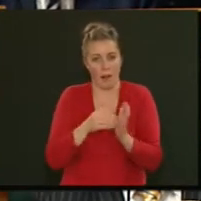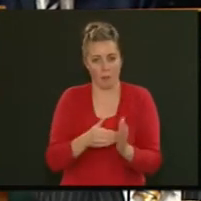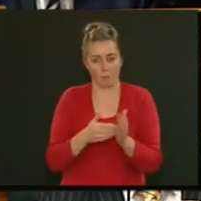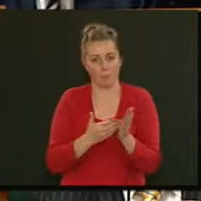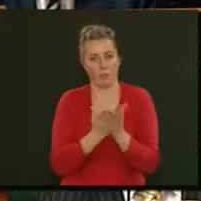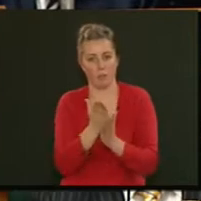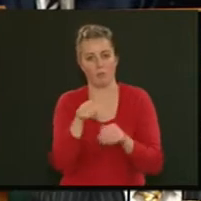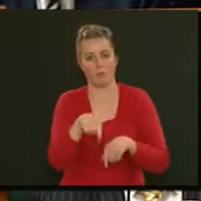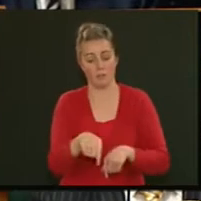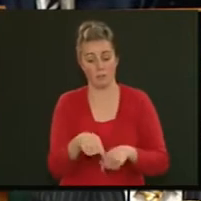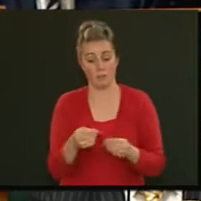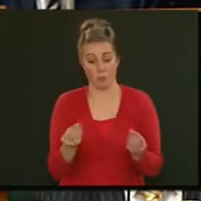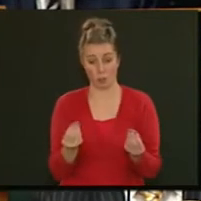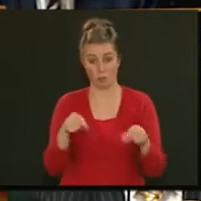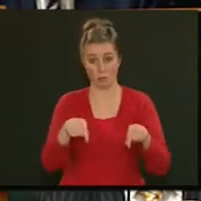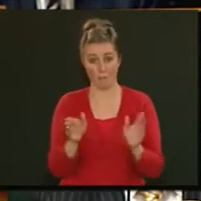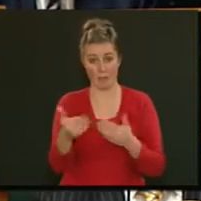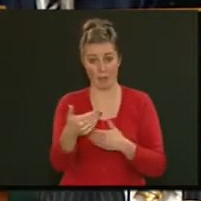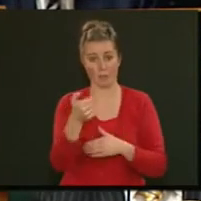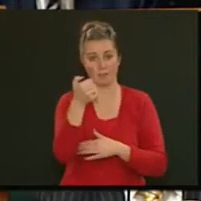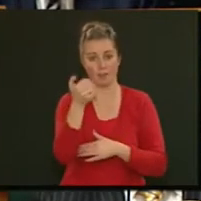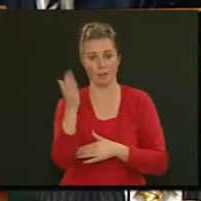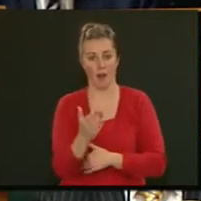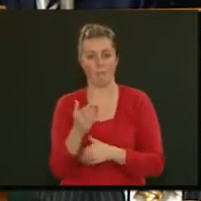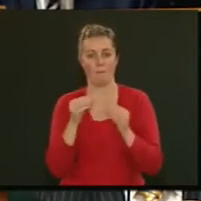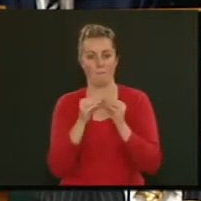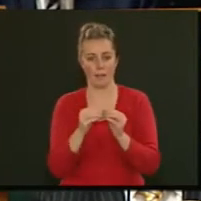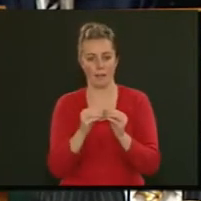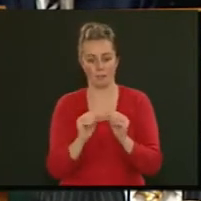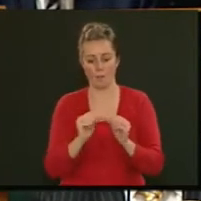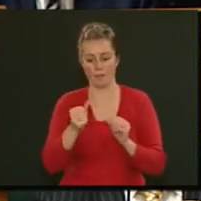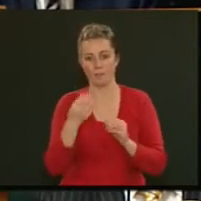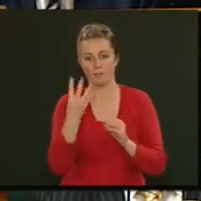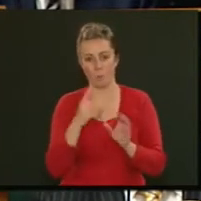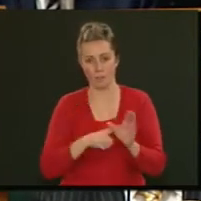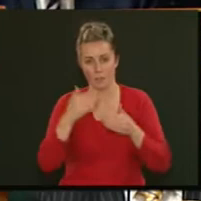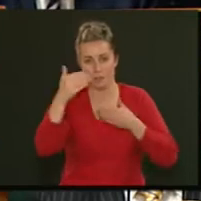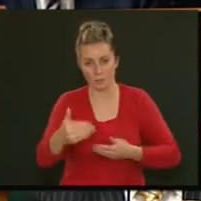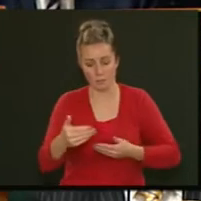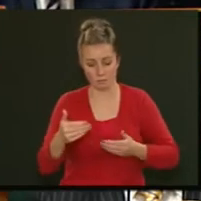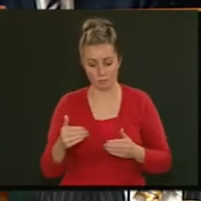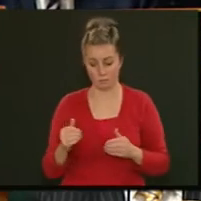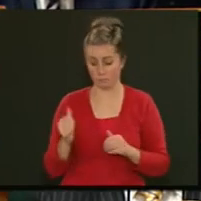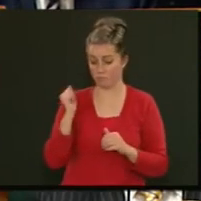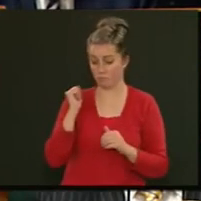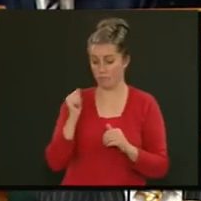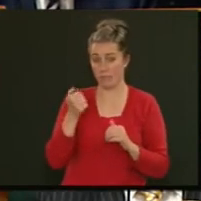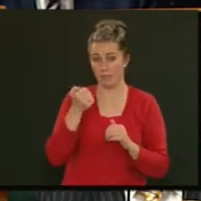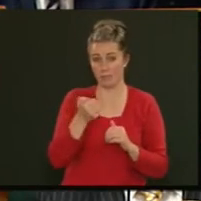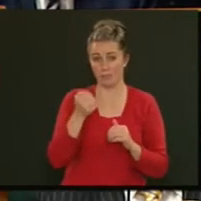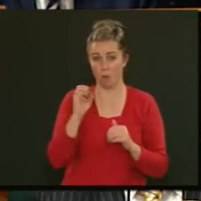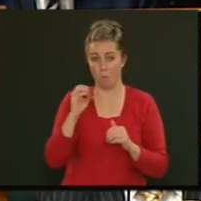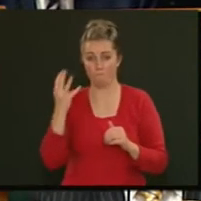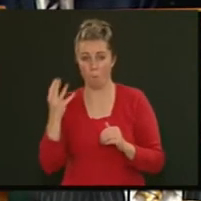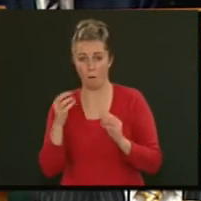The total cost of this package is $6.5 billion over 4 years, rising from $604 million in